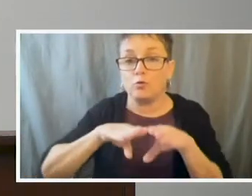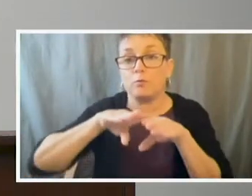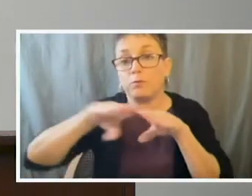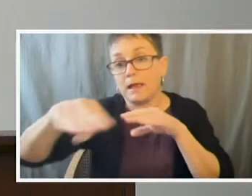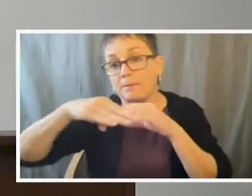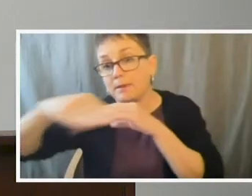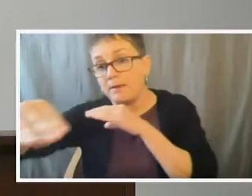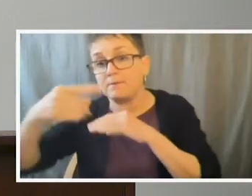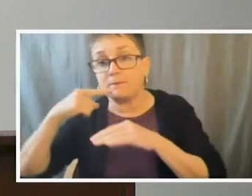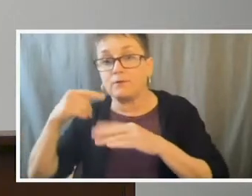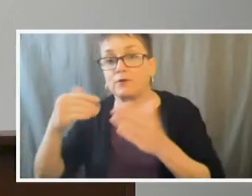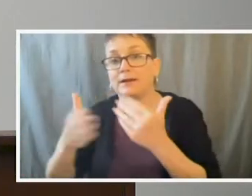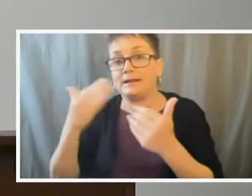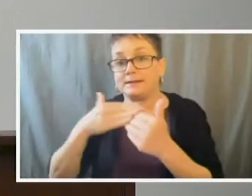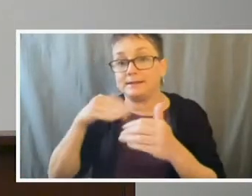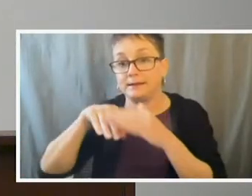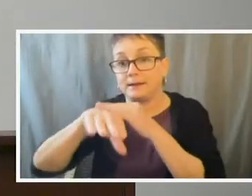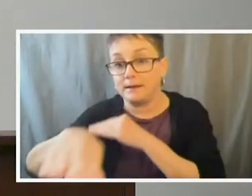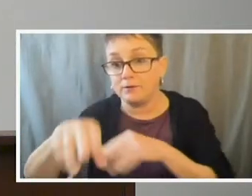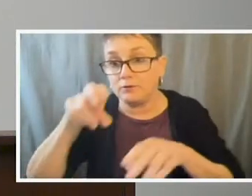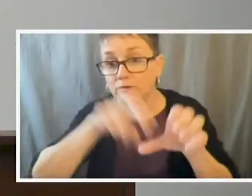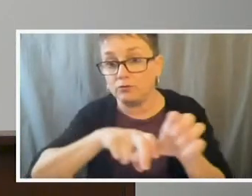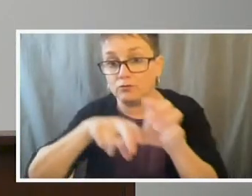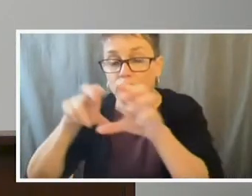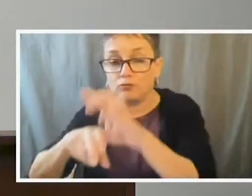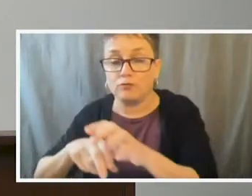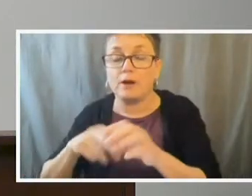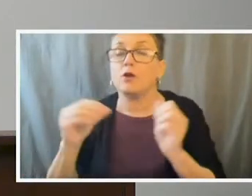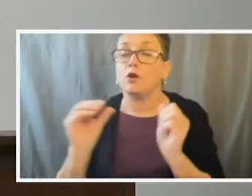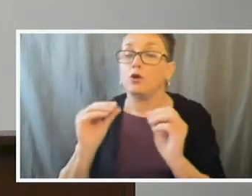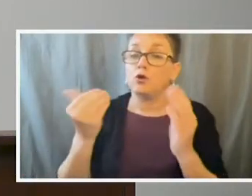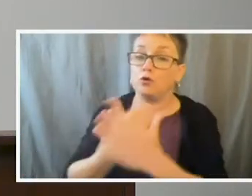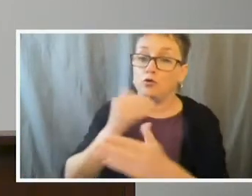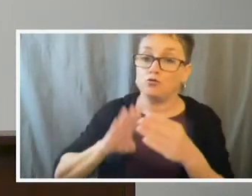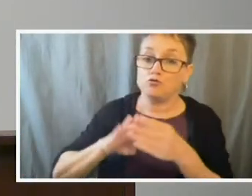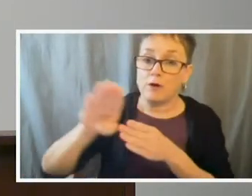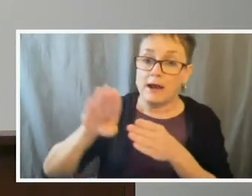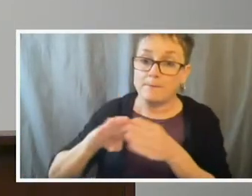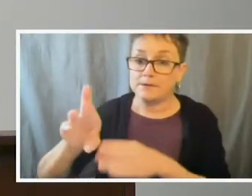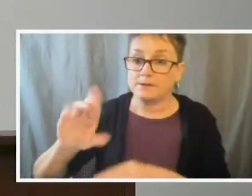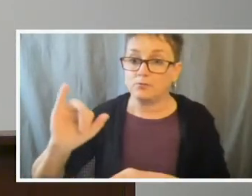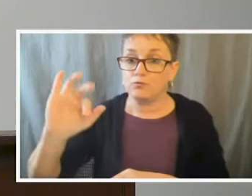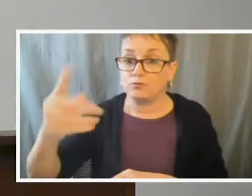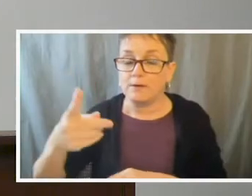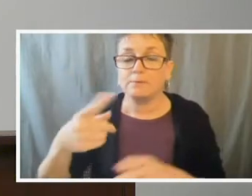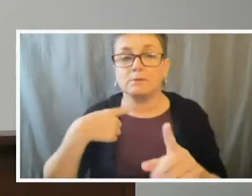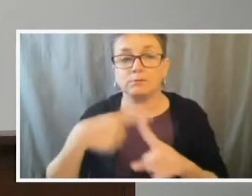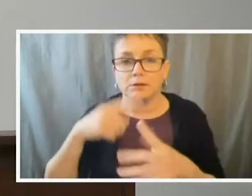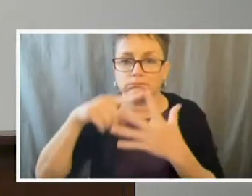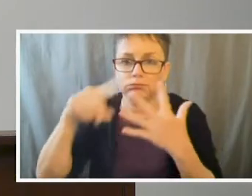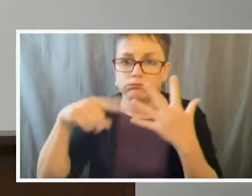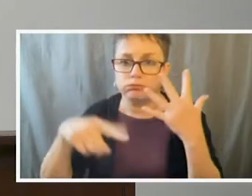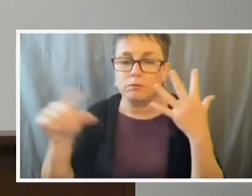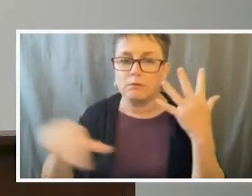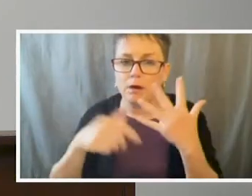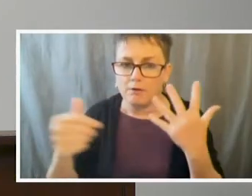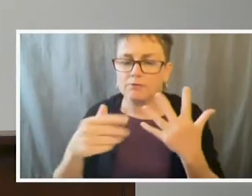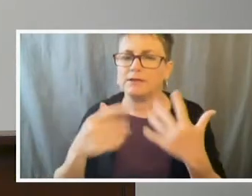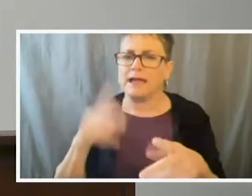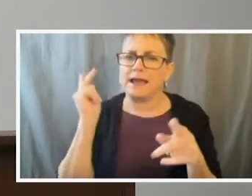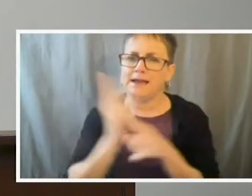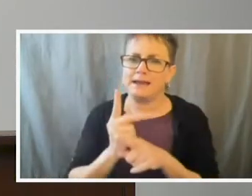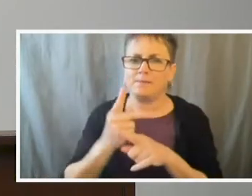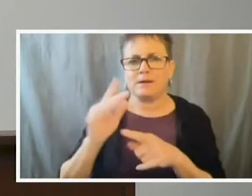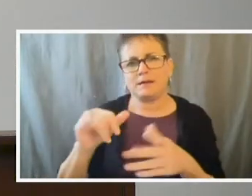new elevators and ramps, and make many other additional station improvements, all while preserving this station's historic and distinctive